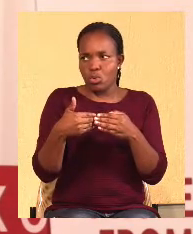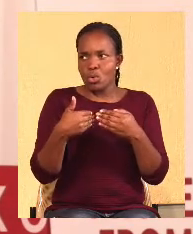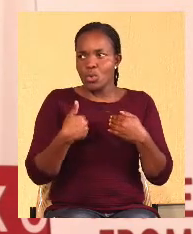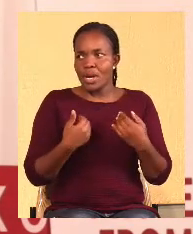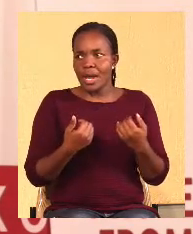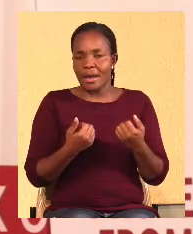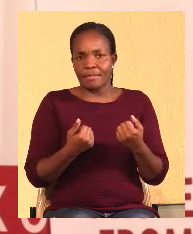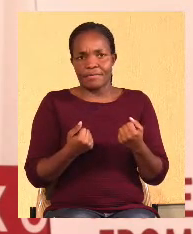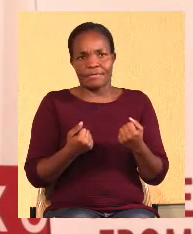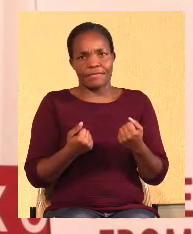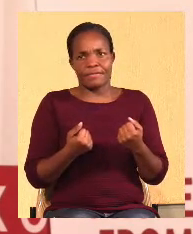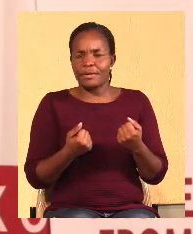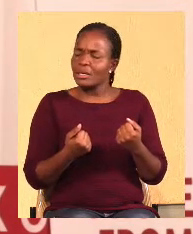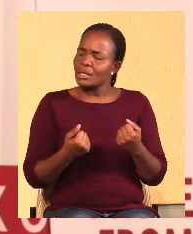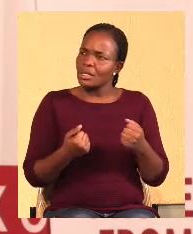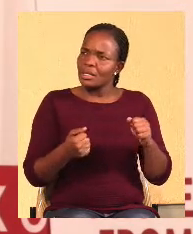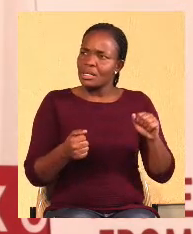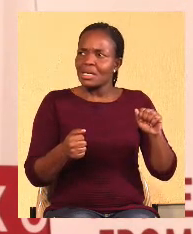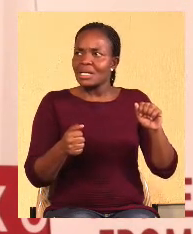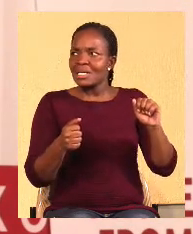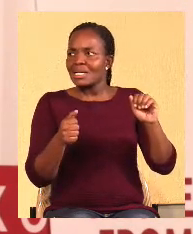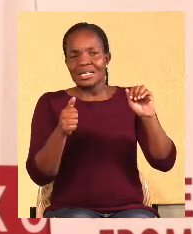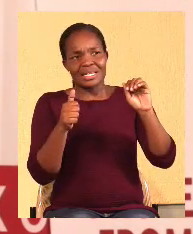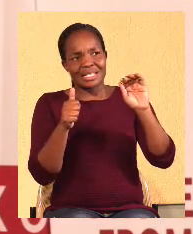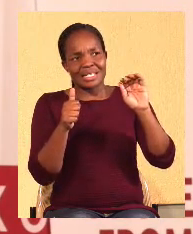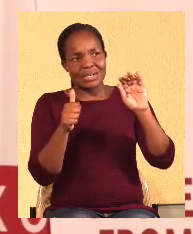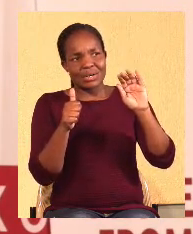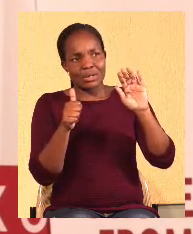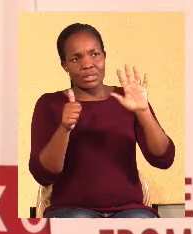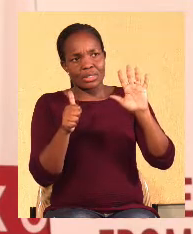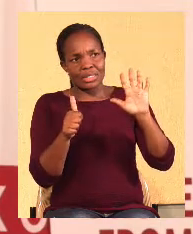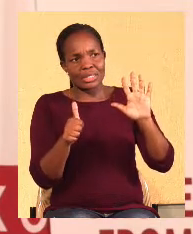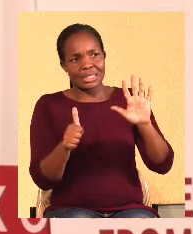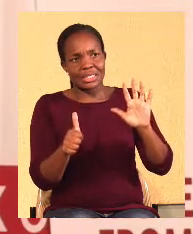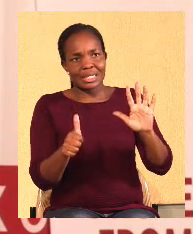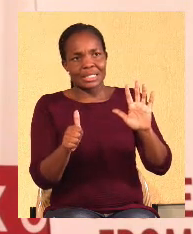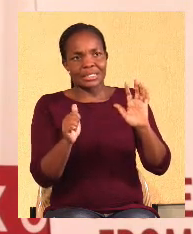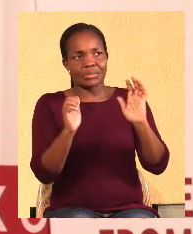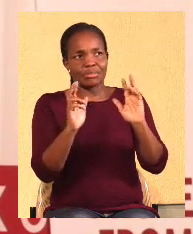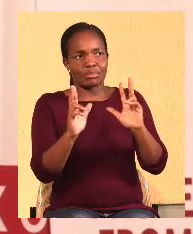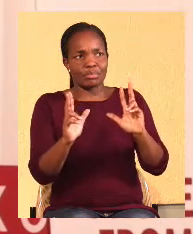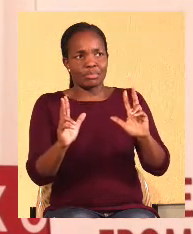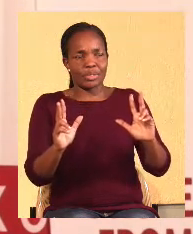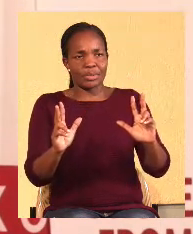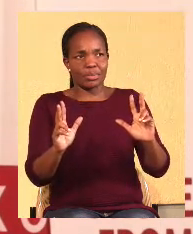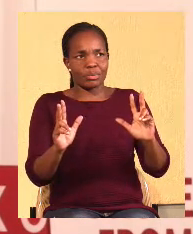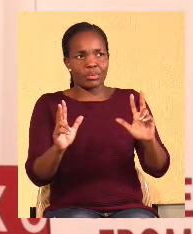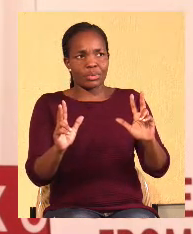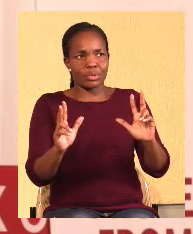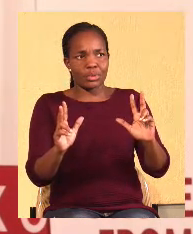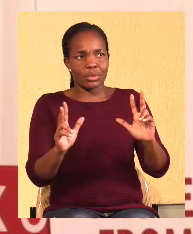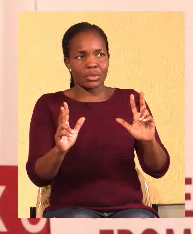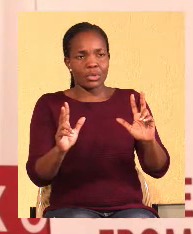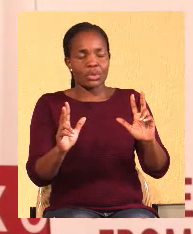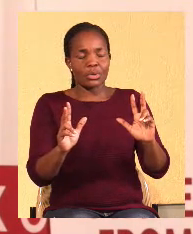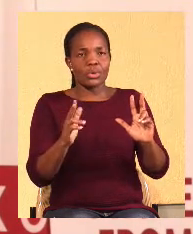six persons altogether who were diagnosed